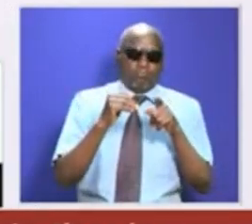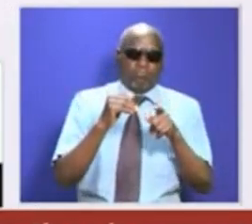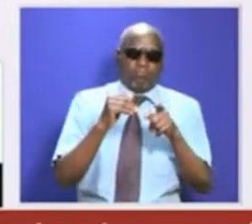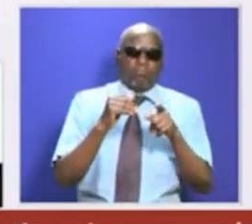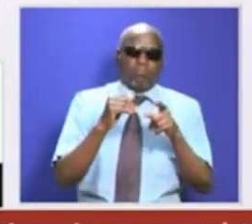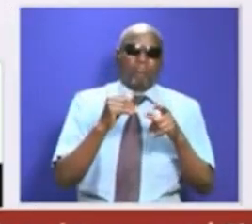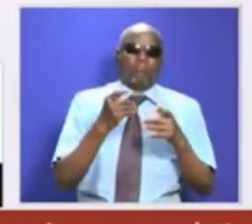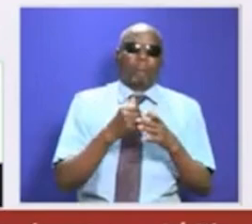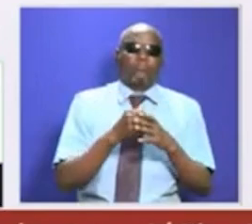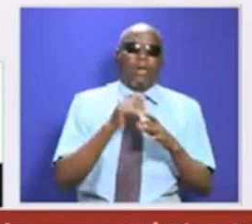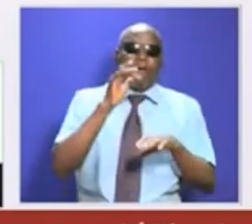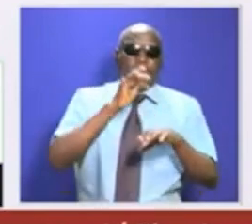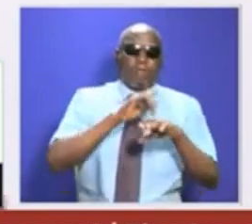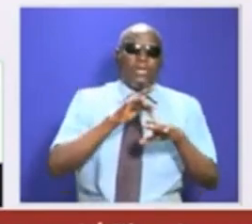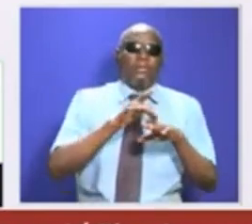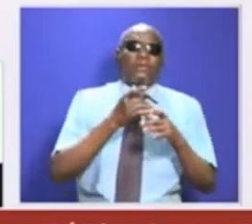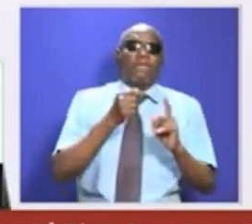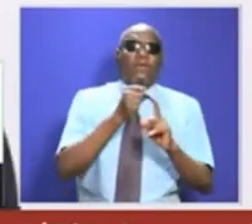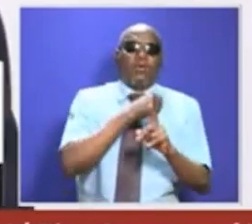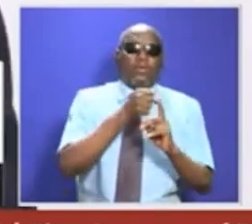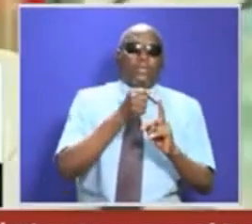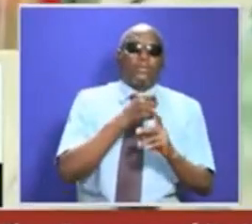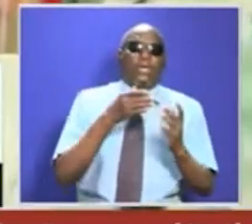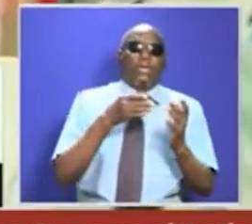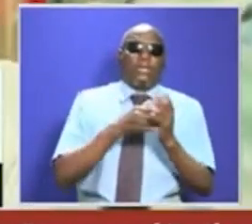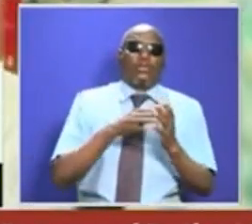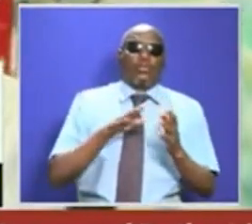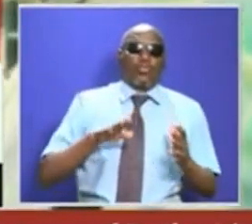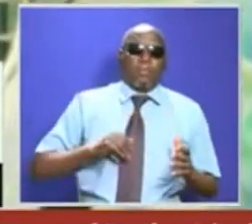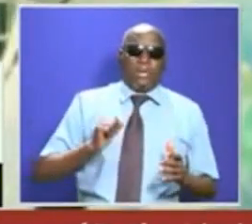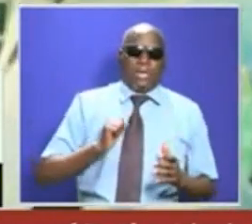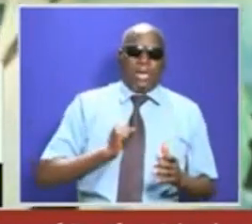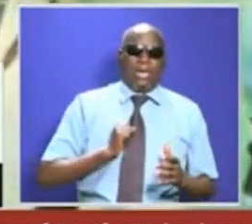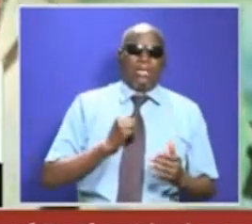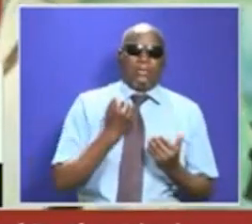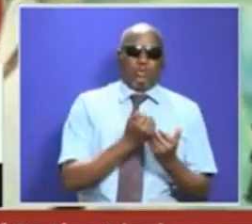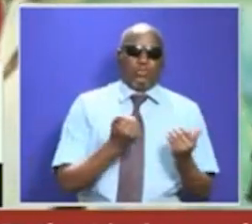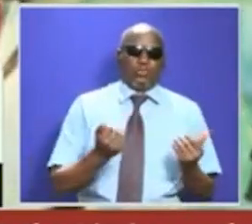against women and the girls and children, so to speak. Alice Diana, Hope TV News Watch.